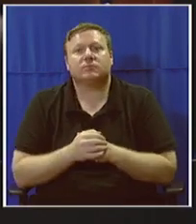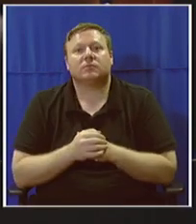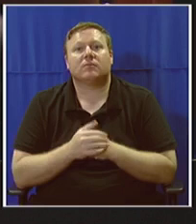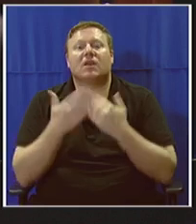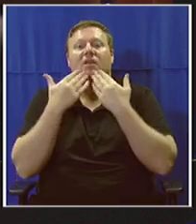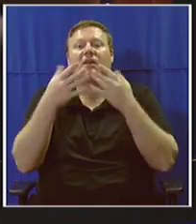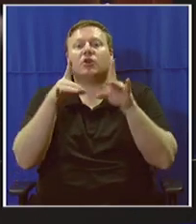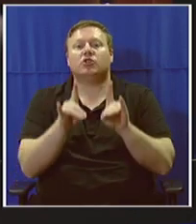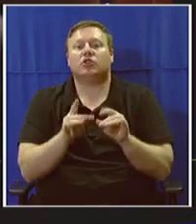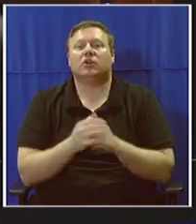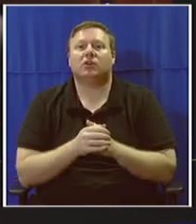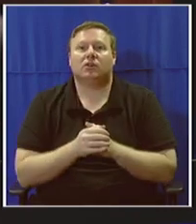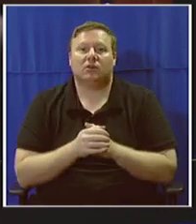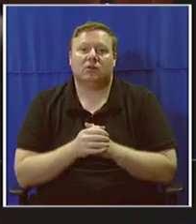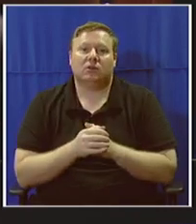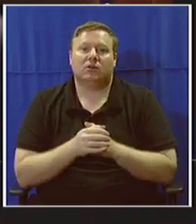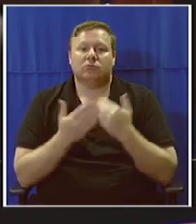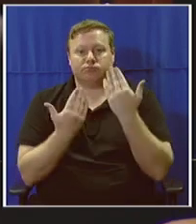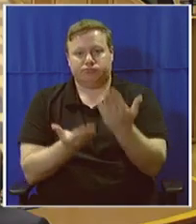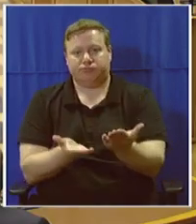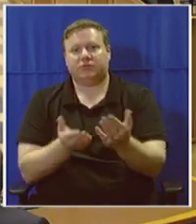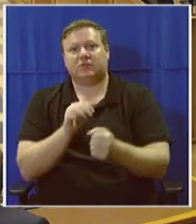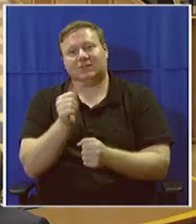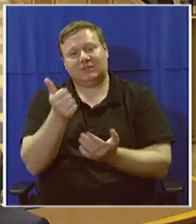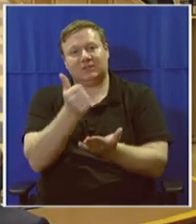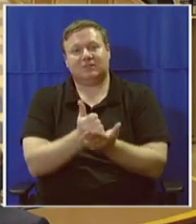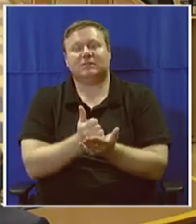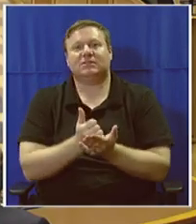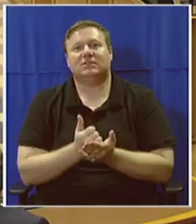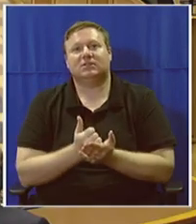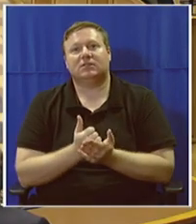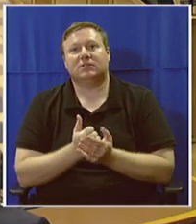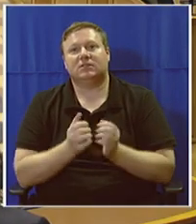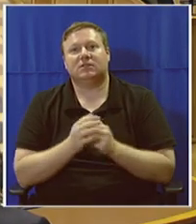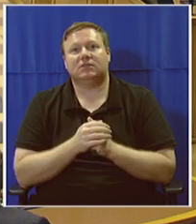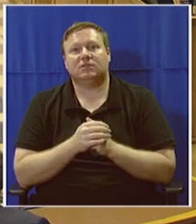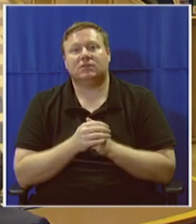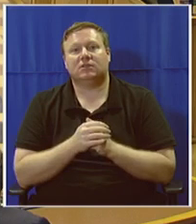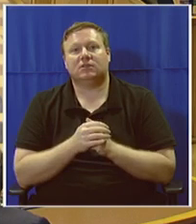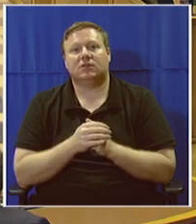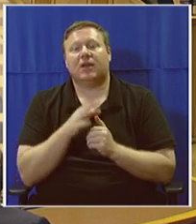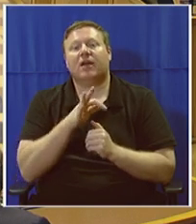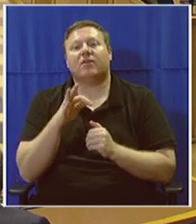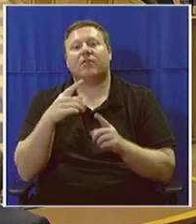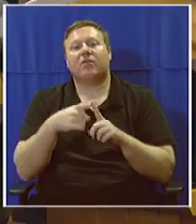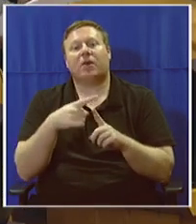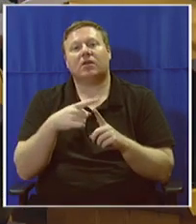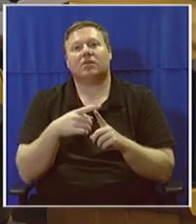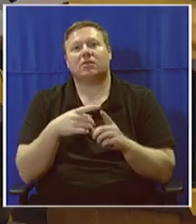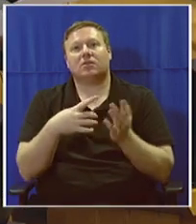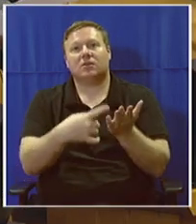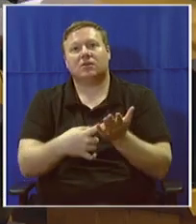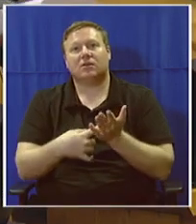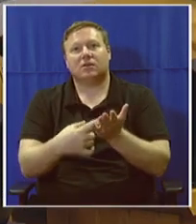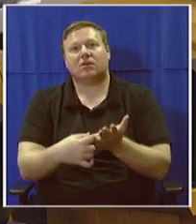Thank you, Madam Chair. I hereby give notice that on my next sitting day of the House, I shall move on behalf of the Freedom Front Plus, that this House